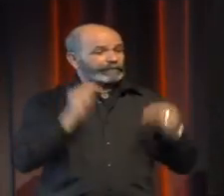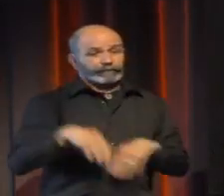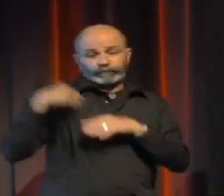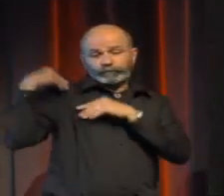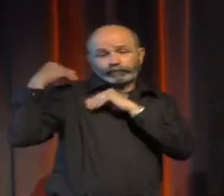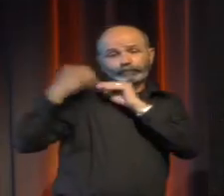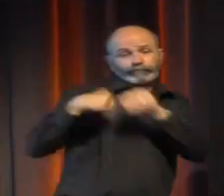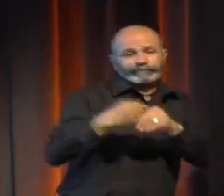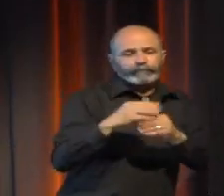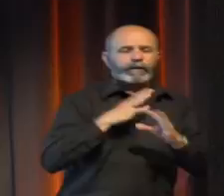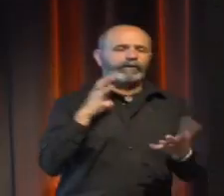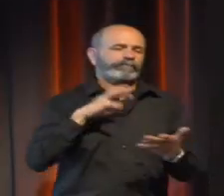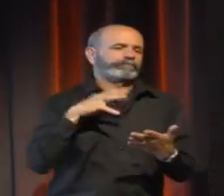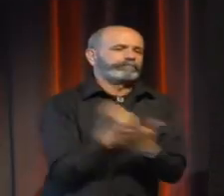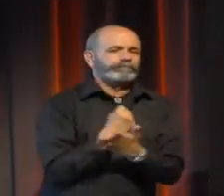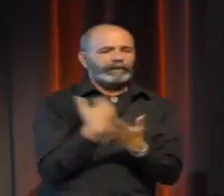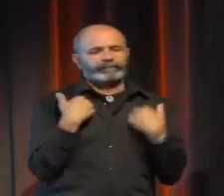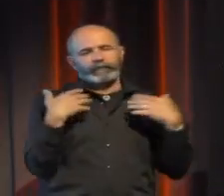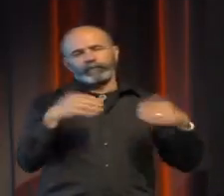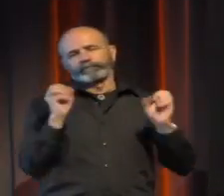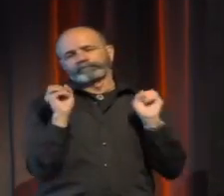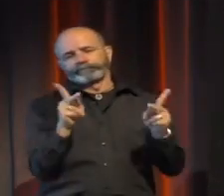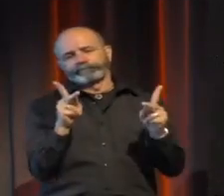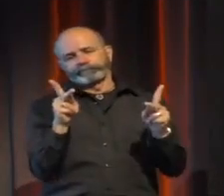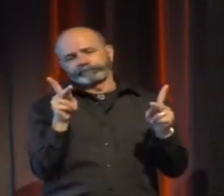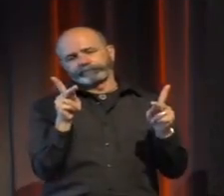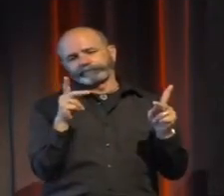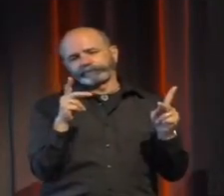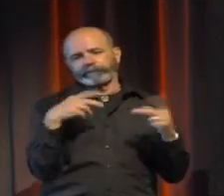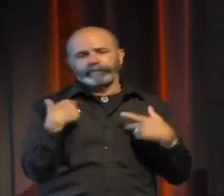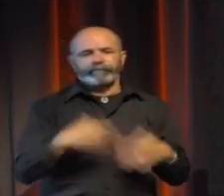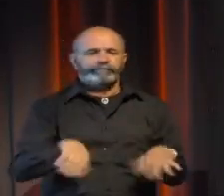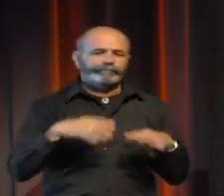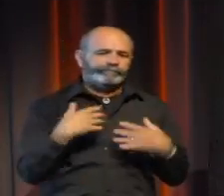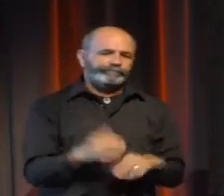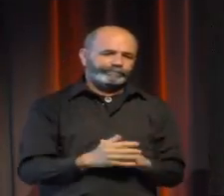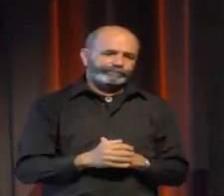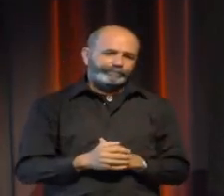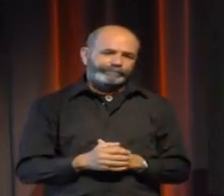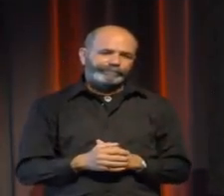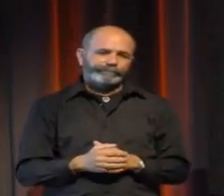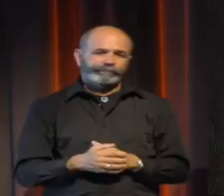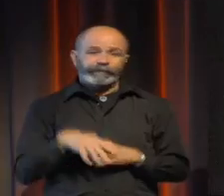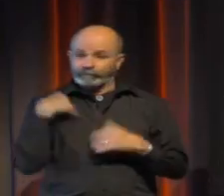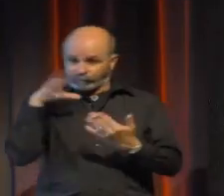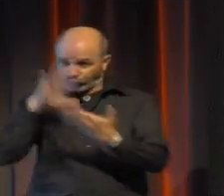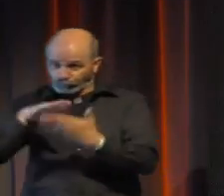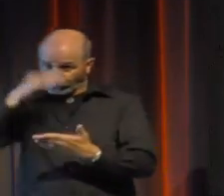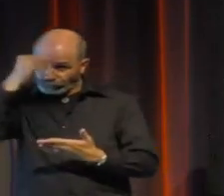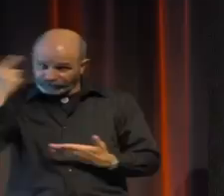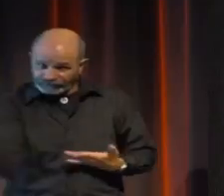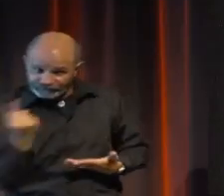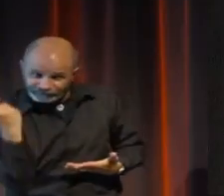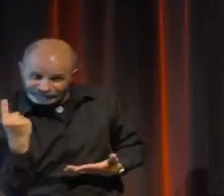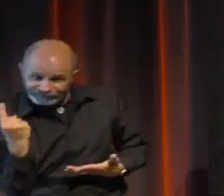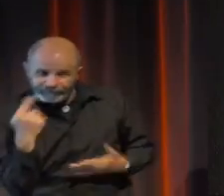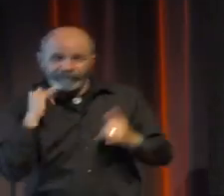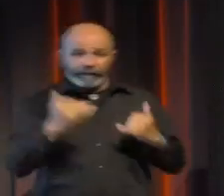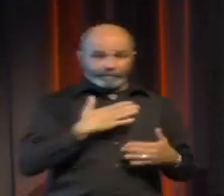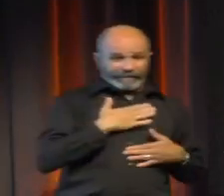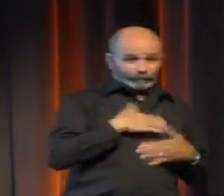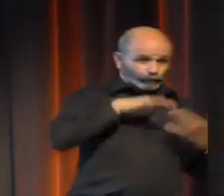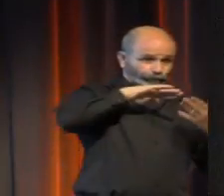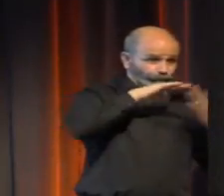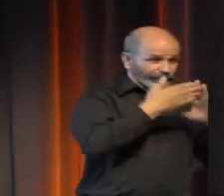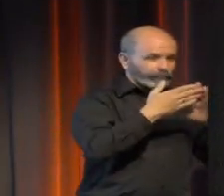to make personal and emotional connections that we can then bring back to our own communities and allow to have an exponential impact on other